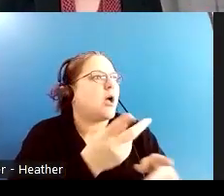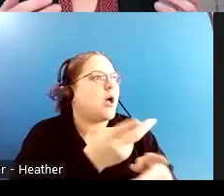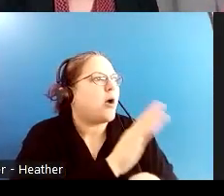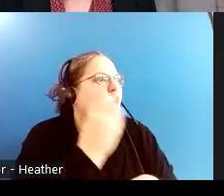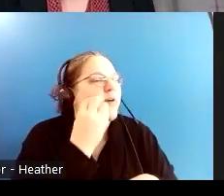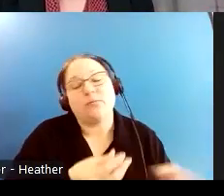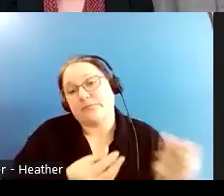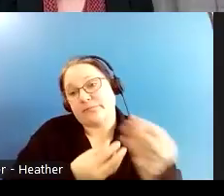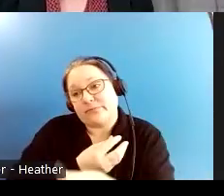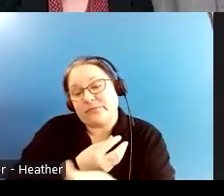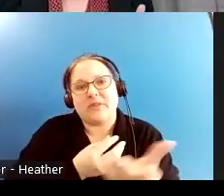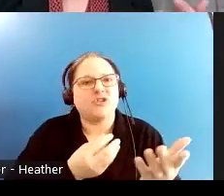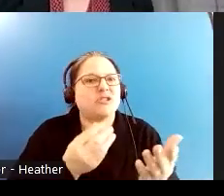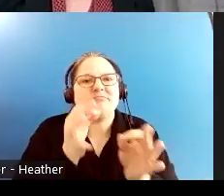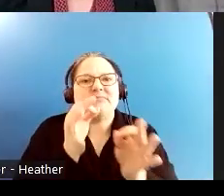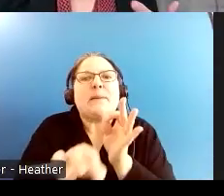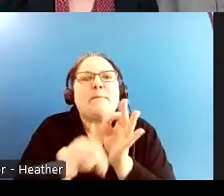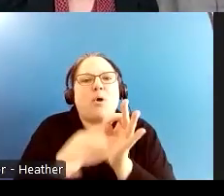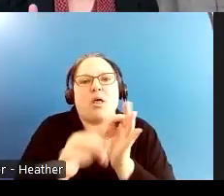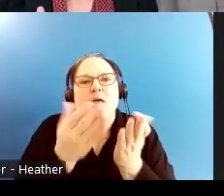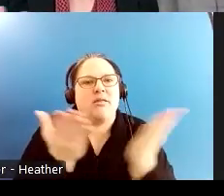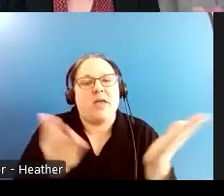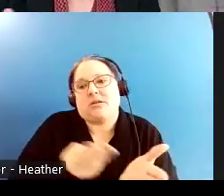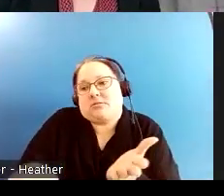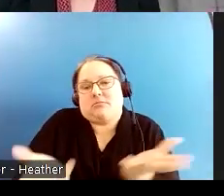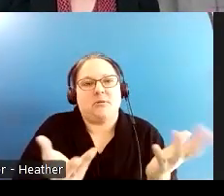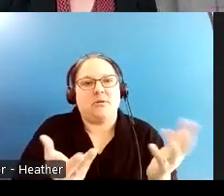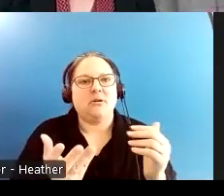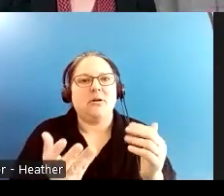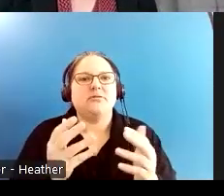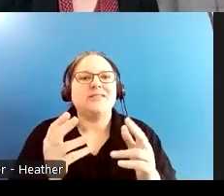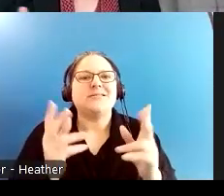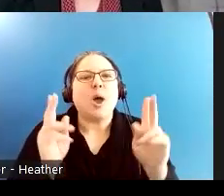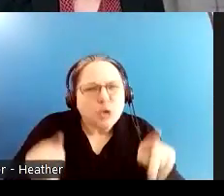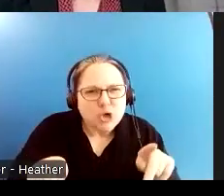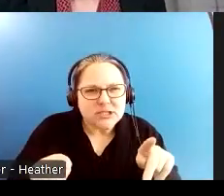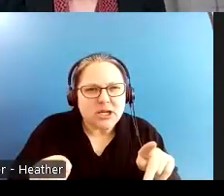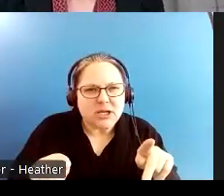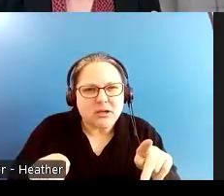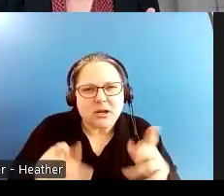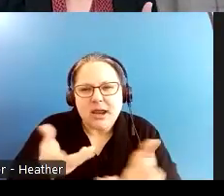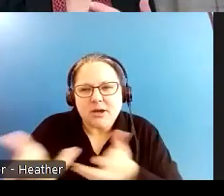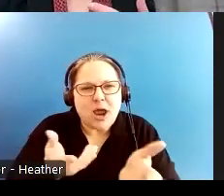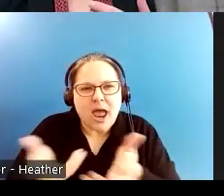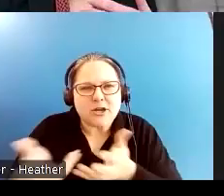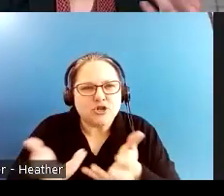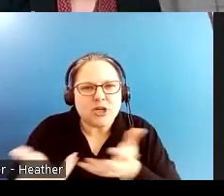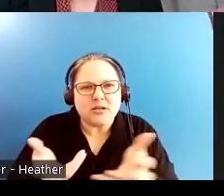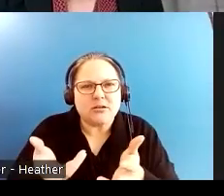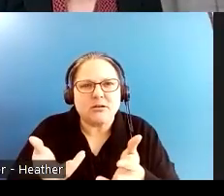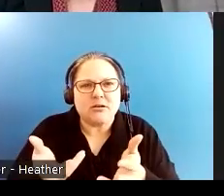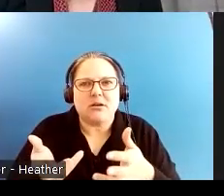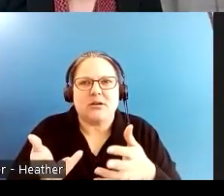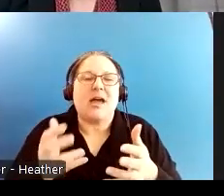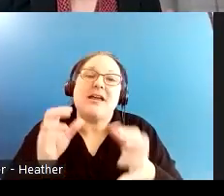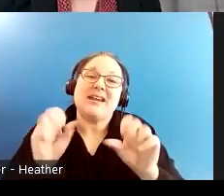Simple gestures like that are just sort of what a human to human interaction can be, but can really be meaningful